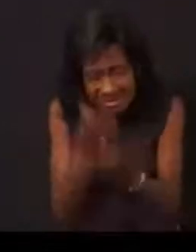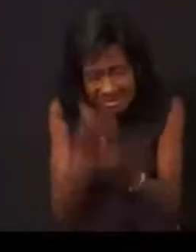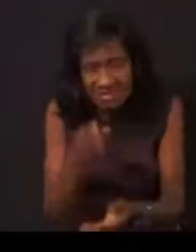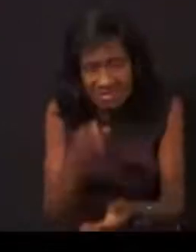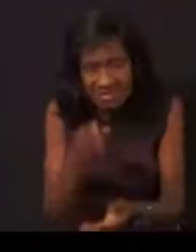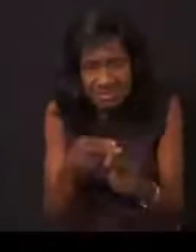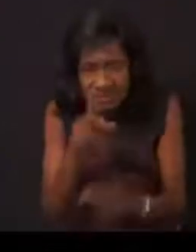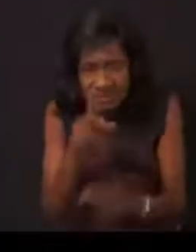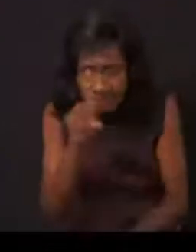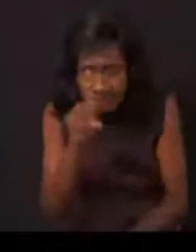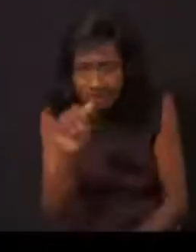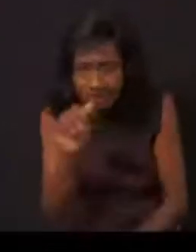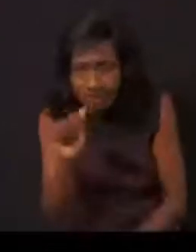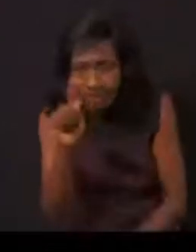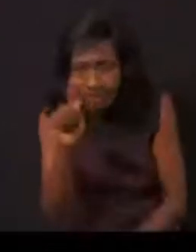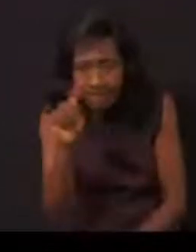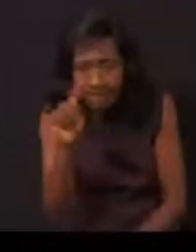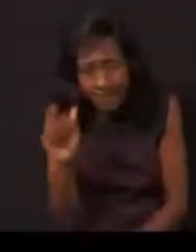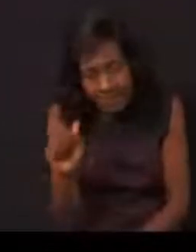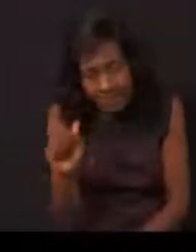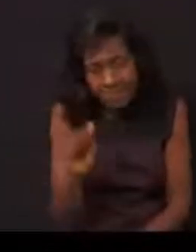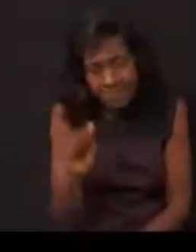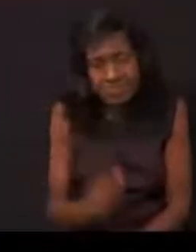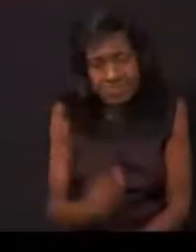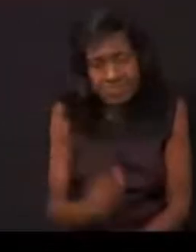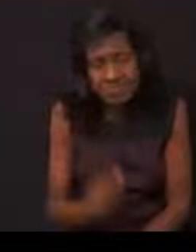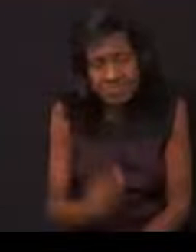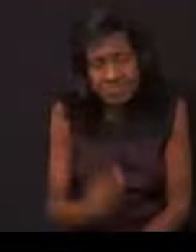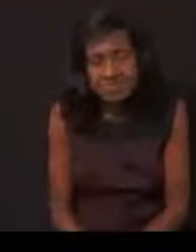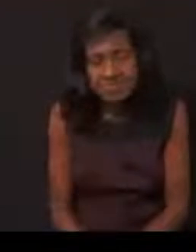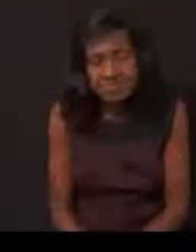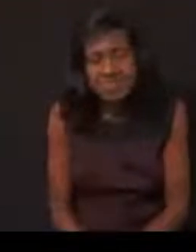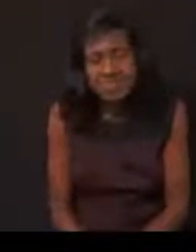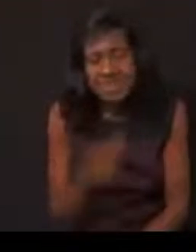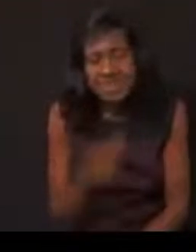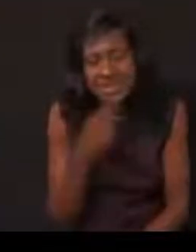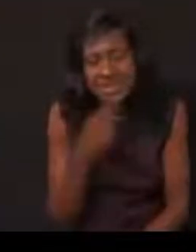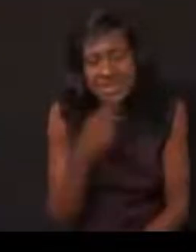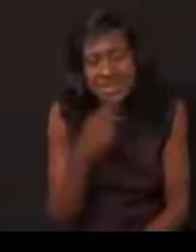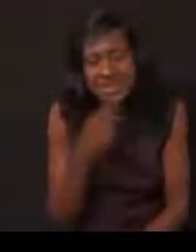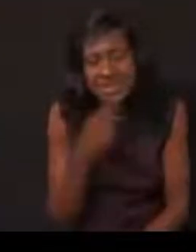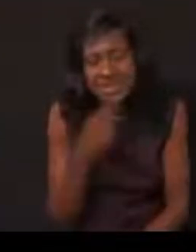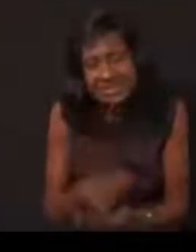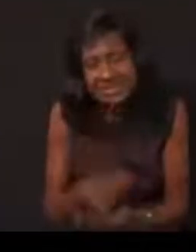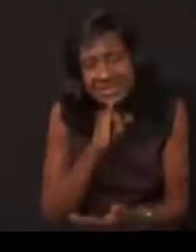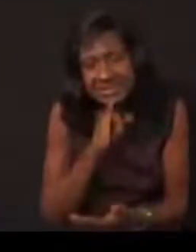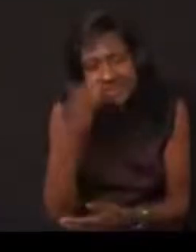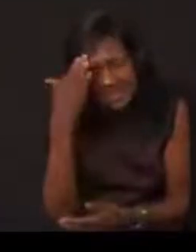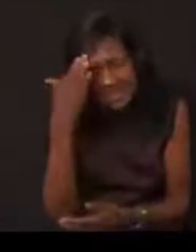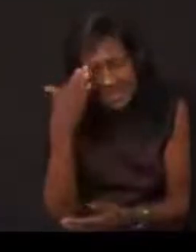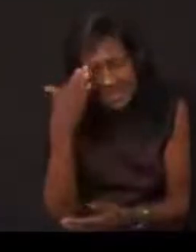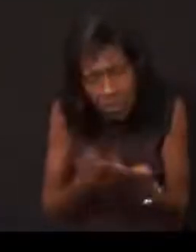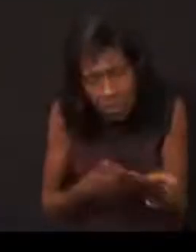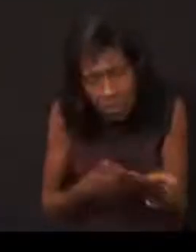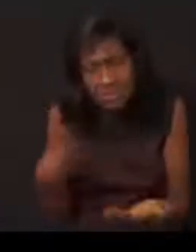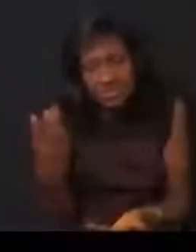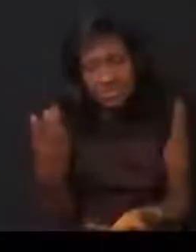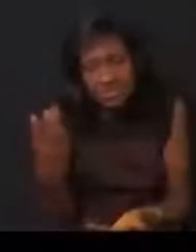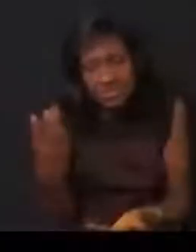this area in order to help guide you as you make your choices. That's what we're working on, and we're throwing a lot of resources in order to bring that up. I can assure